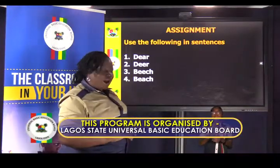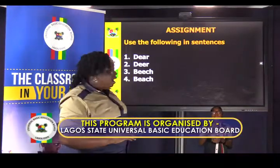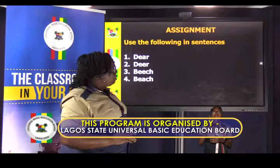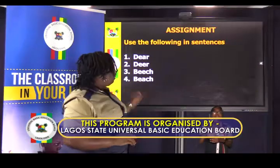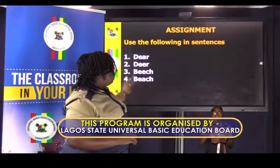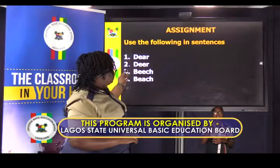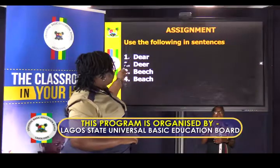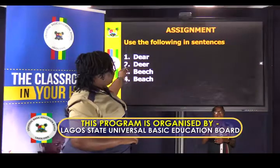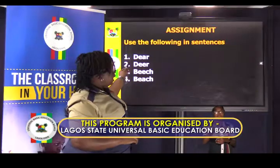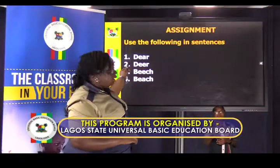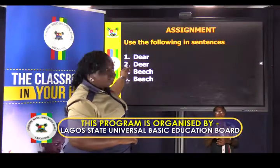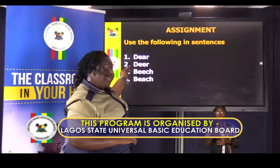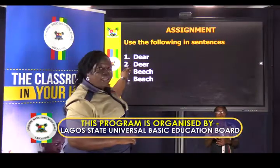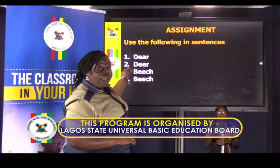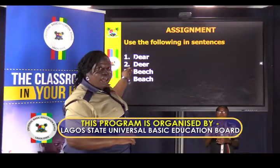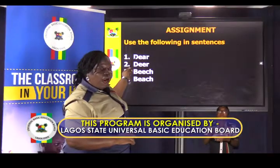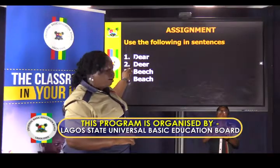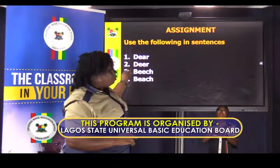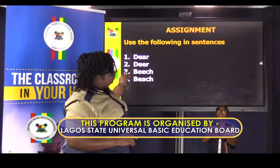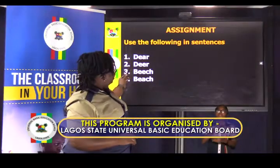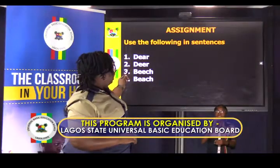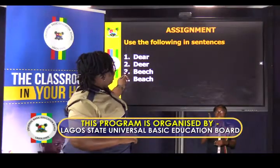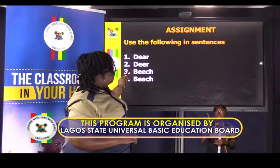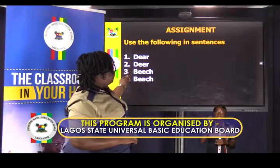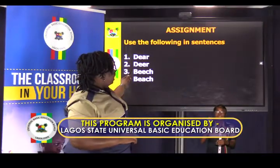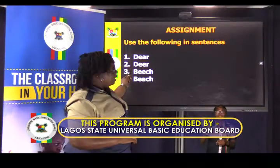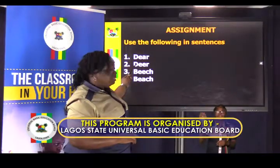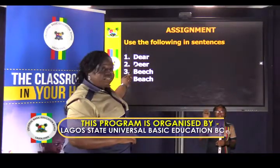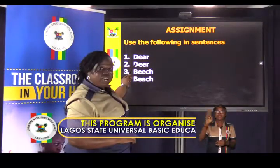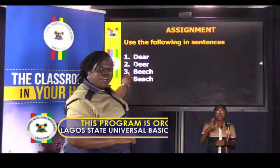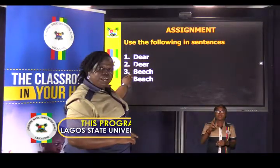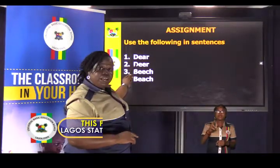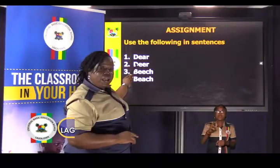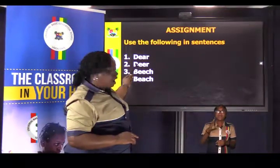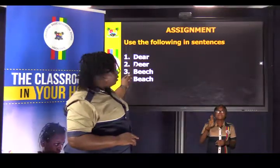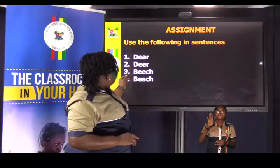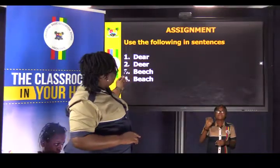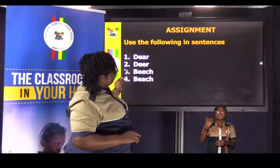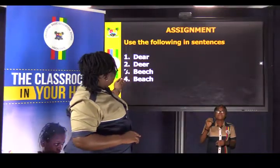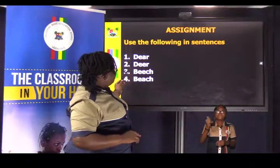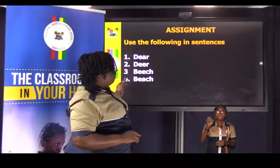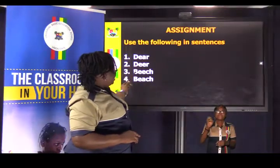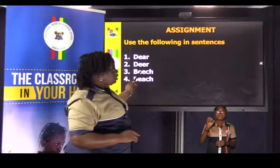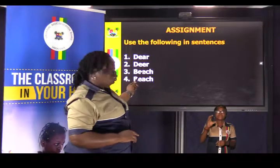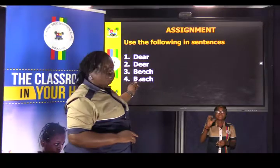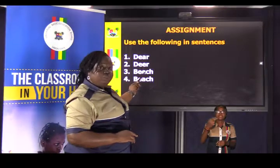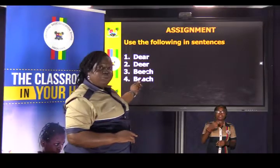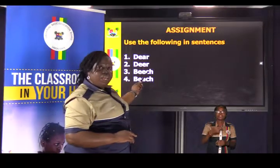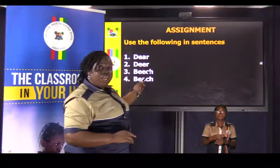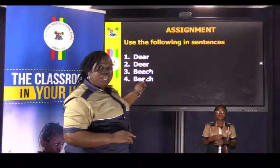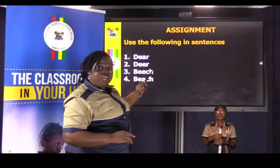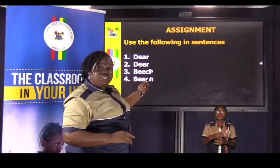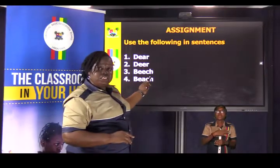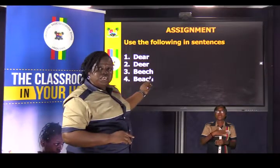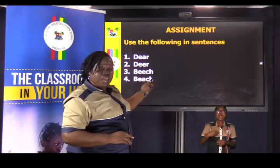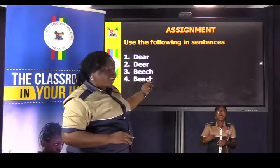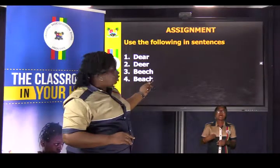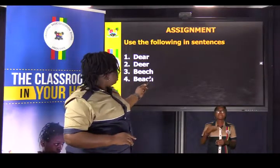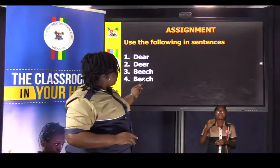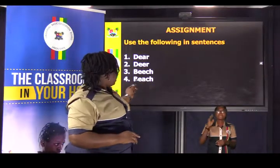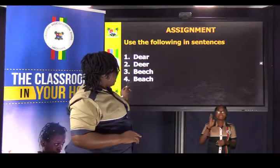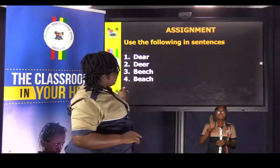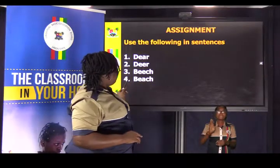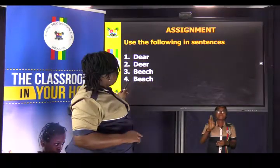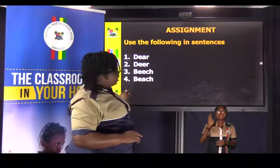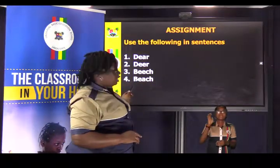again are there, D-E-A-R, there, D-E-E-R, beach,